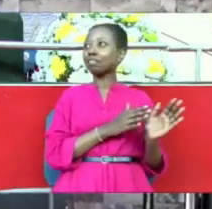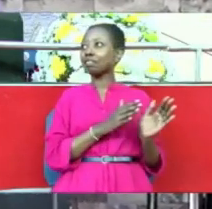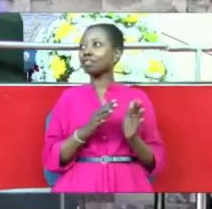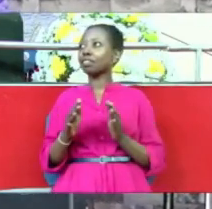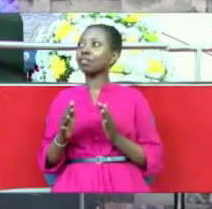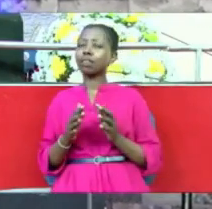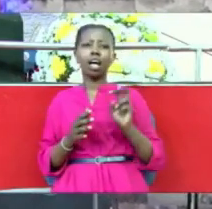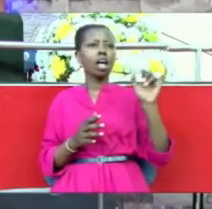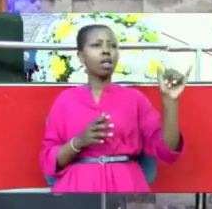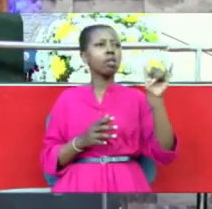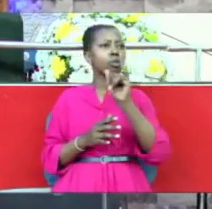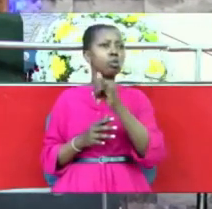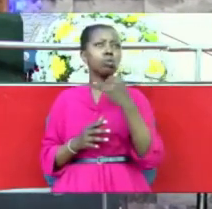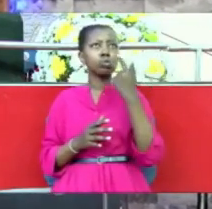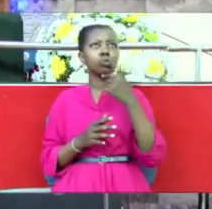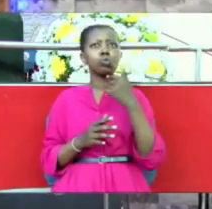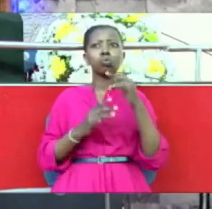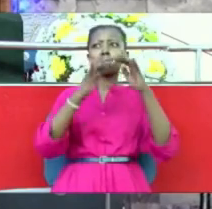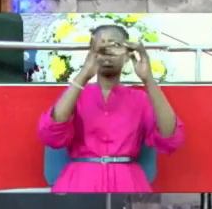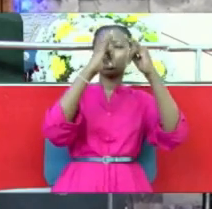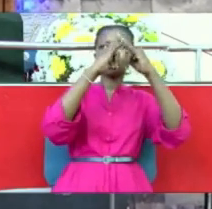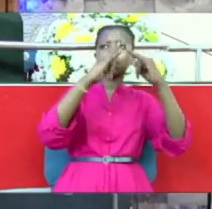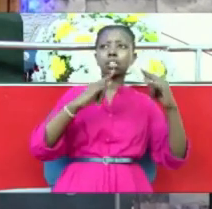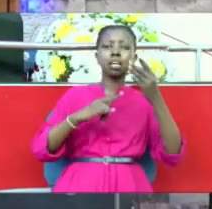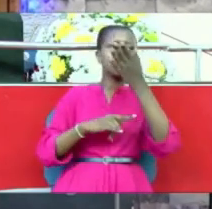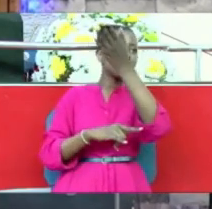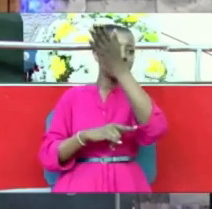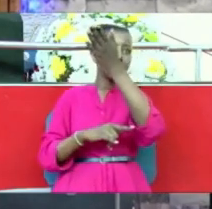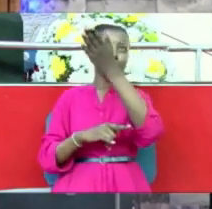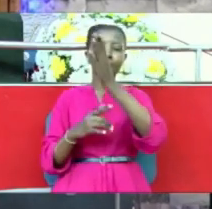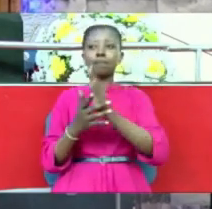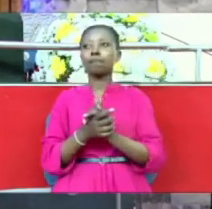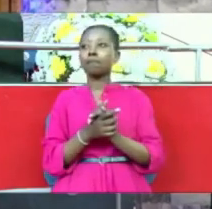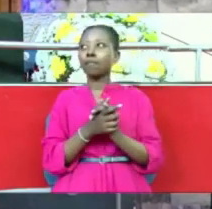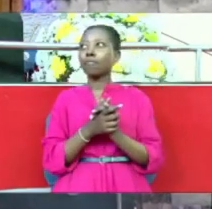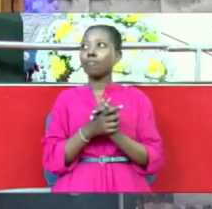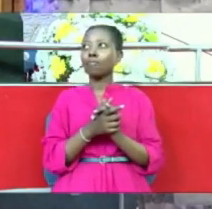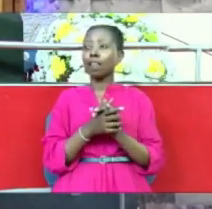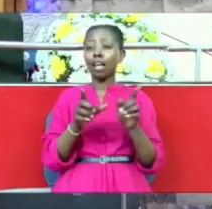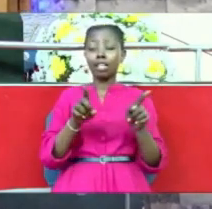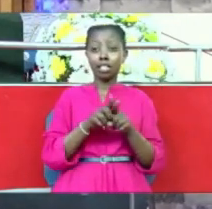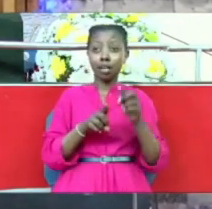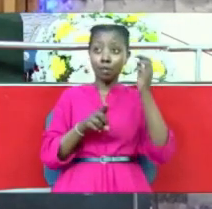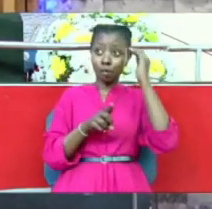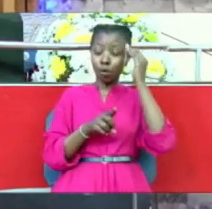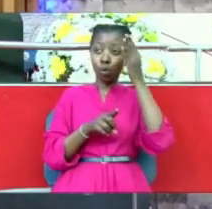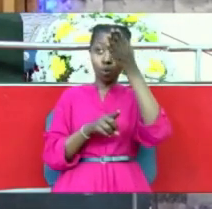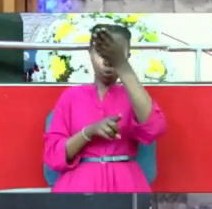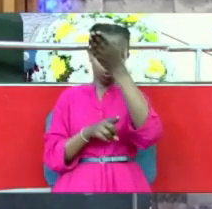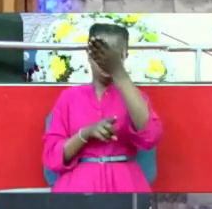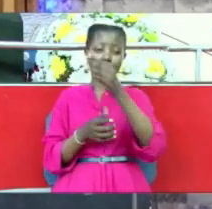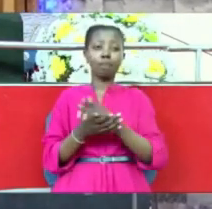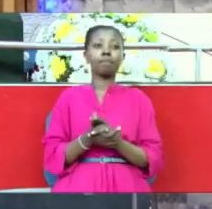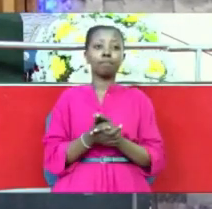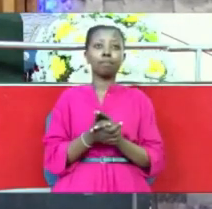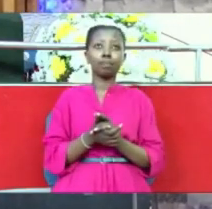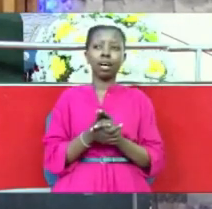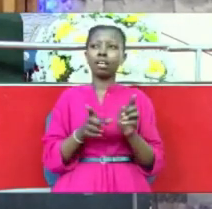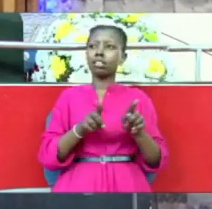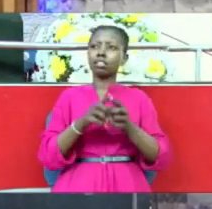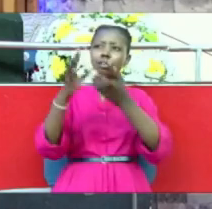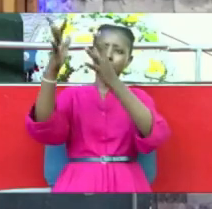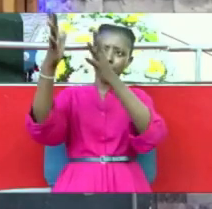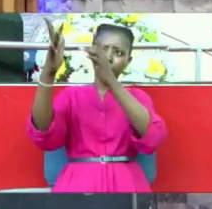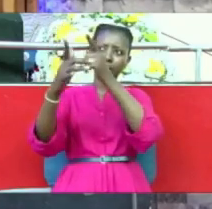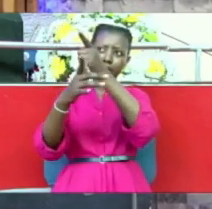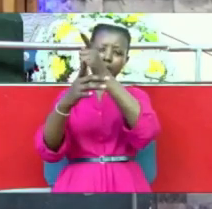And those that are in our in the tent out there. Na wale ambao wako kwenye hema. We also know you are there. Tunajua kwamba mko pale. And we appreciate you.